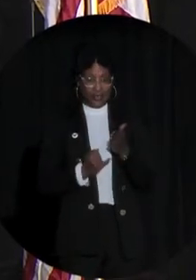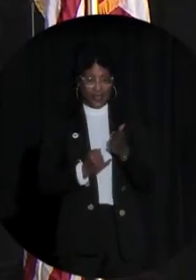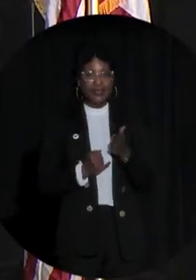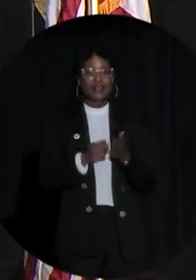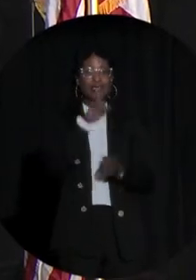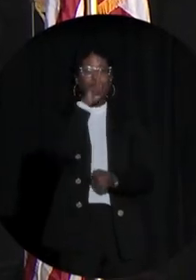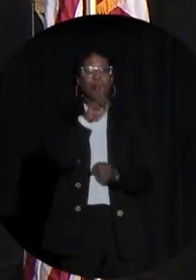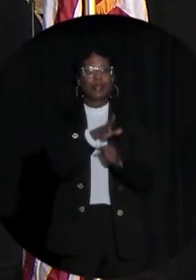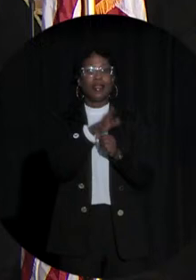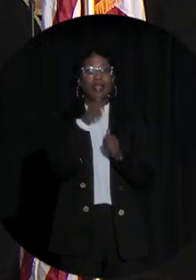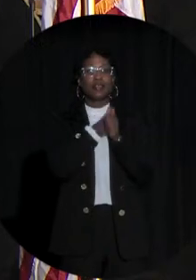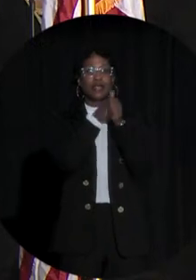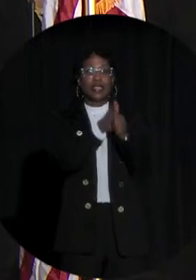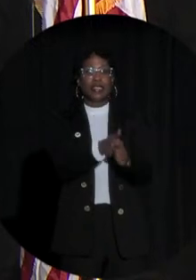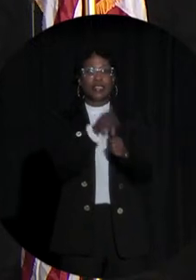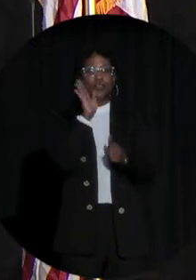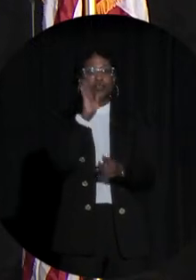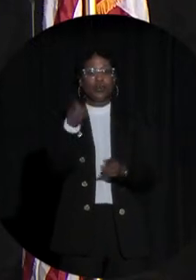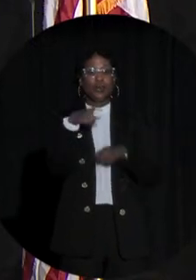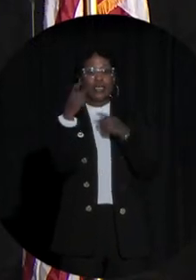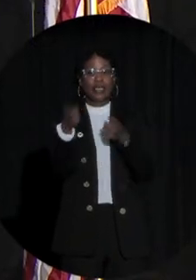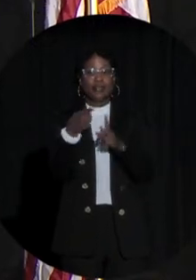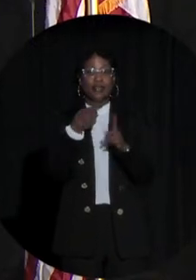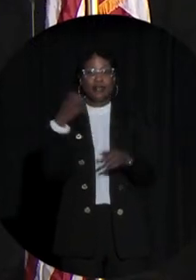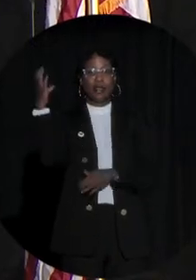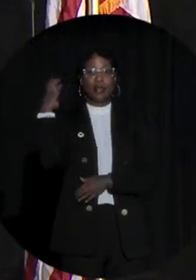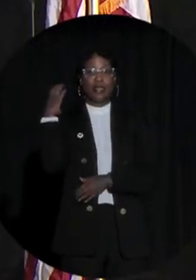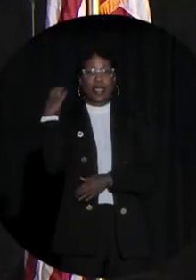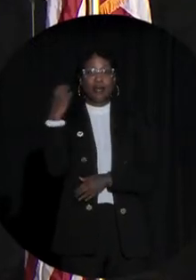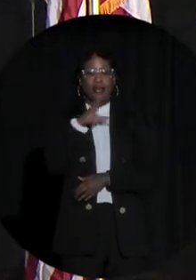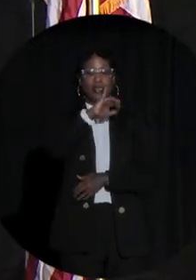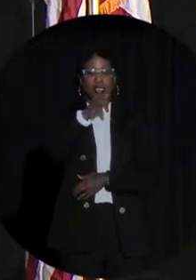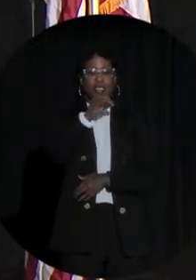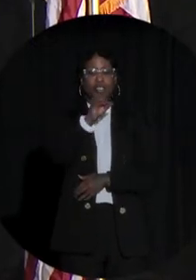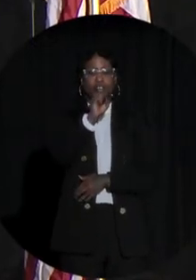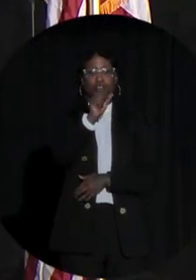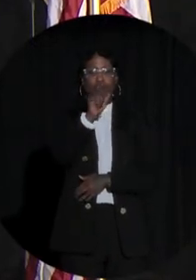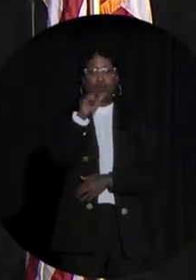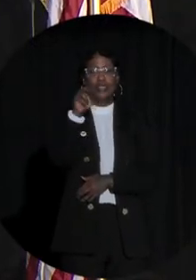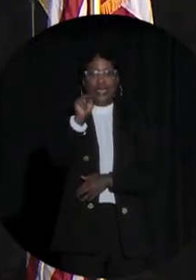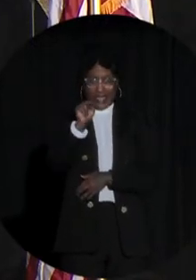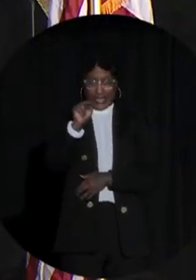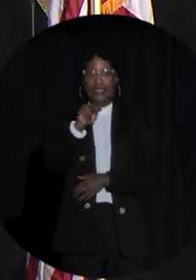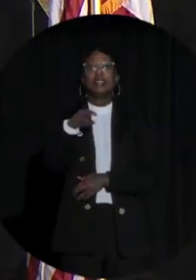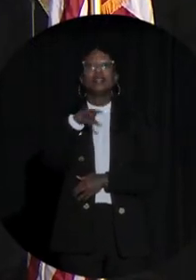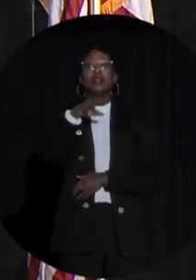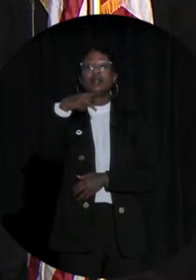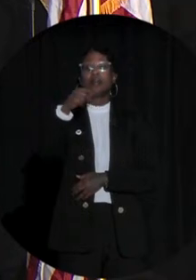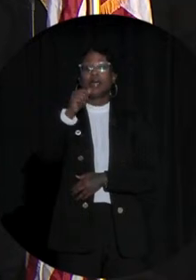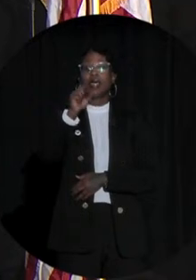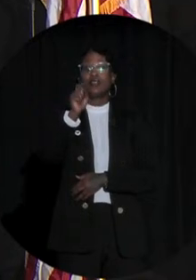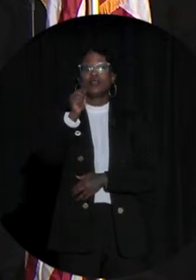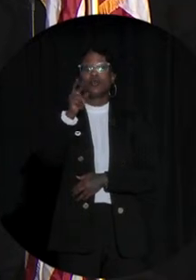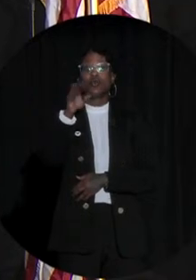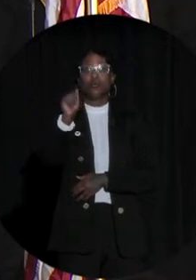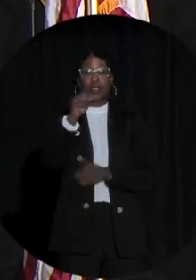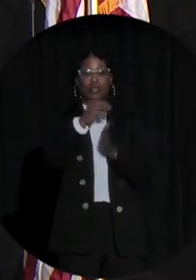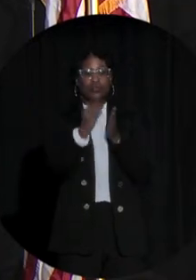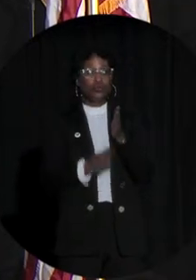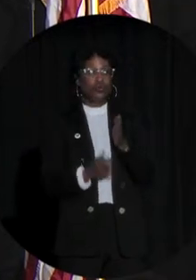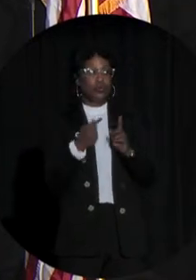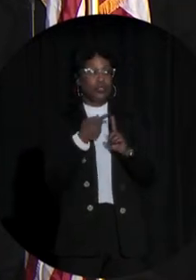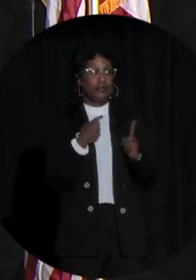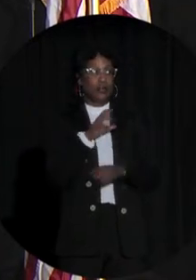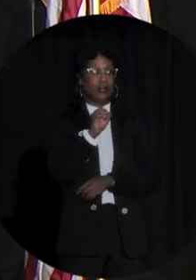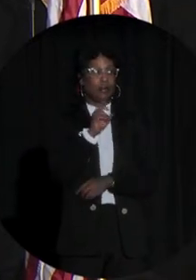by Captain Jocelyn Pastora Diaz, a student and member of the Oxon Hill High School